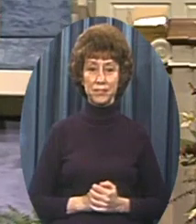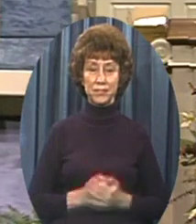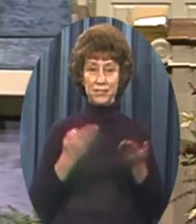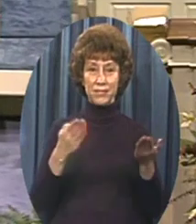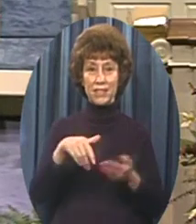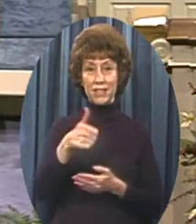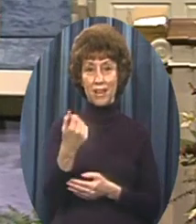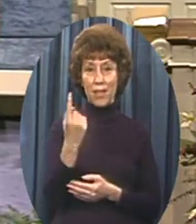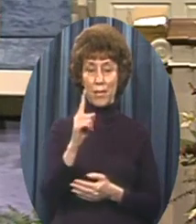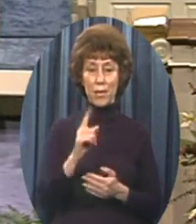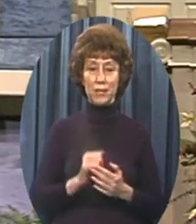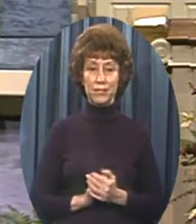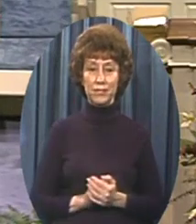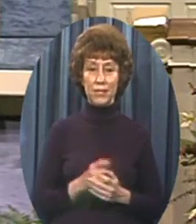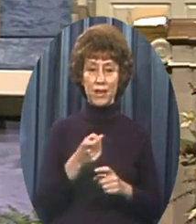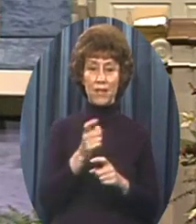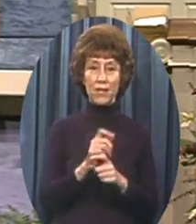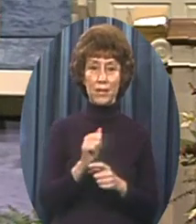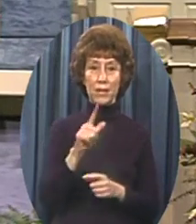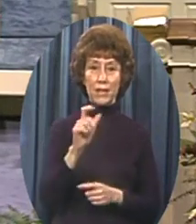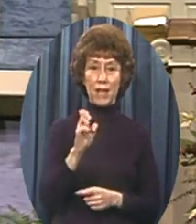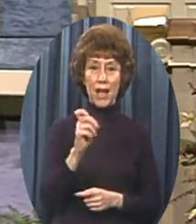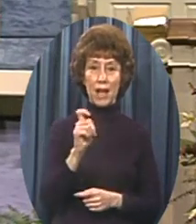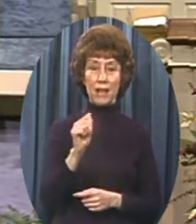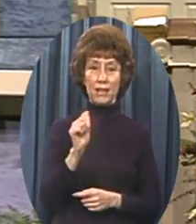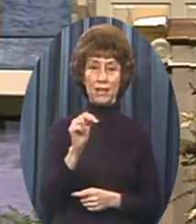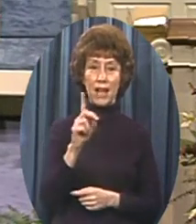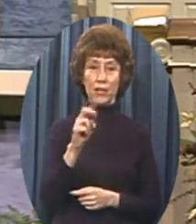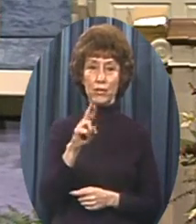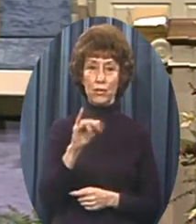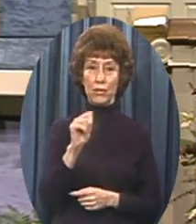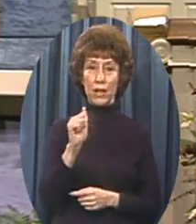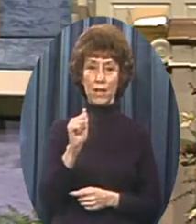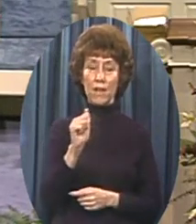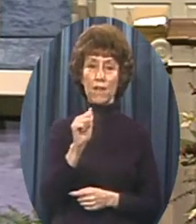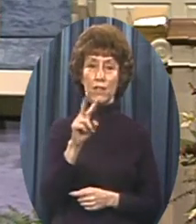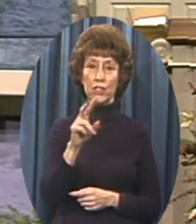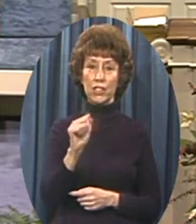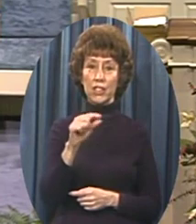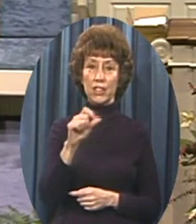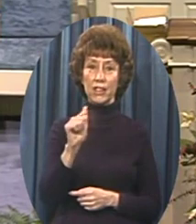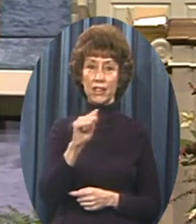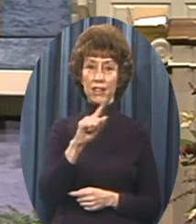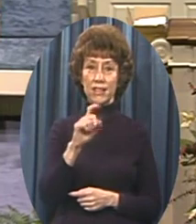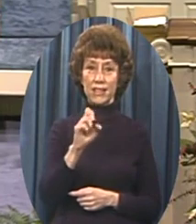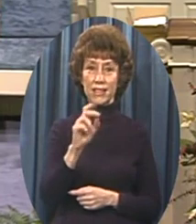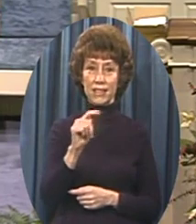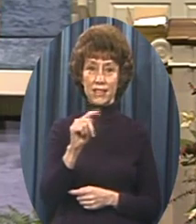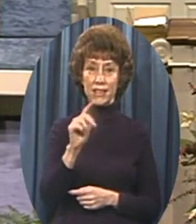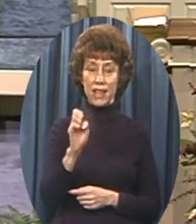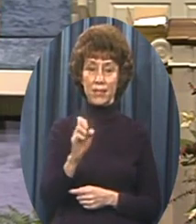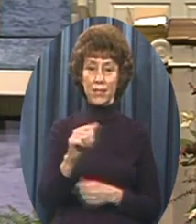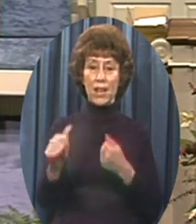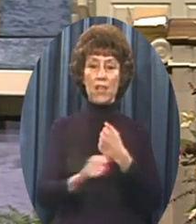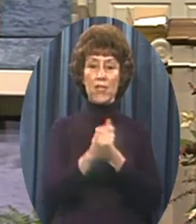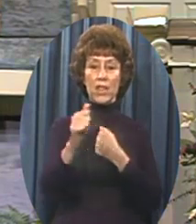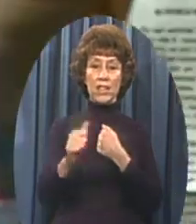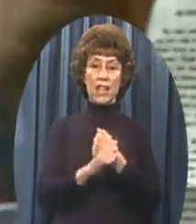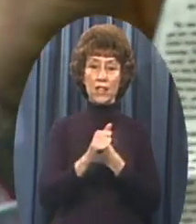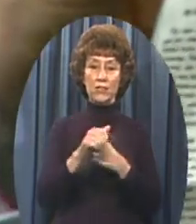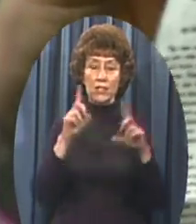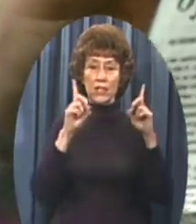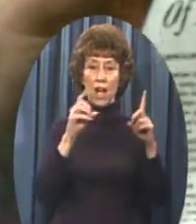Here's another one from the Alexandria, Virginia Gazette. The Dangerous Doctrine of Reverend